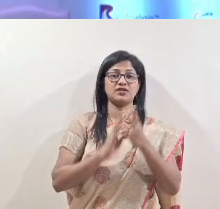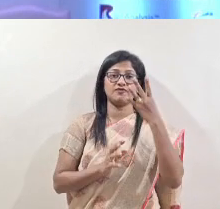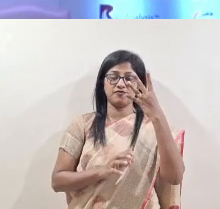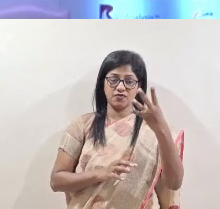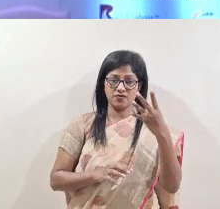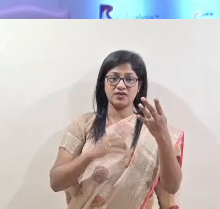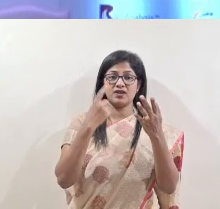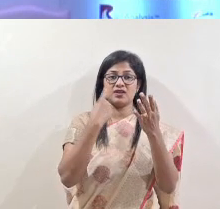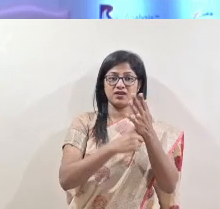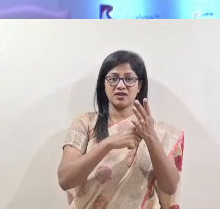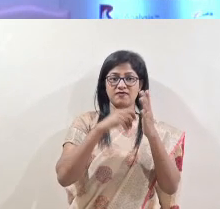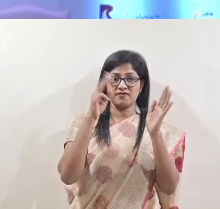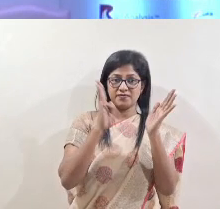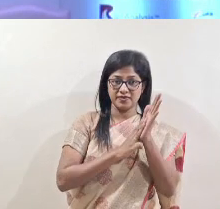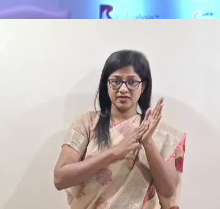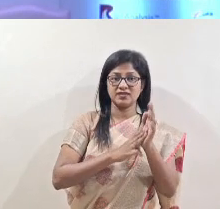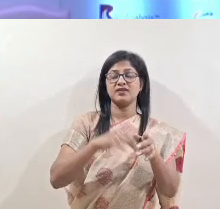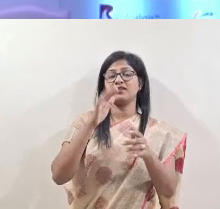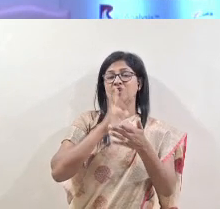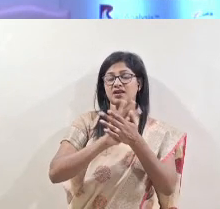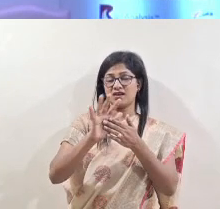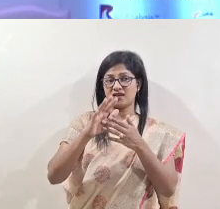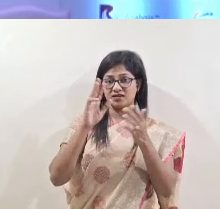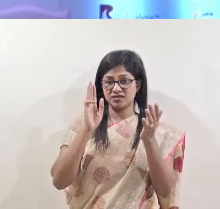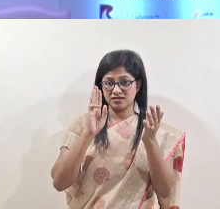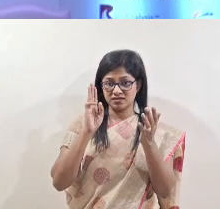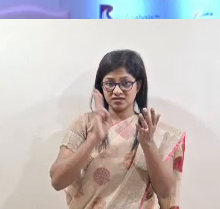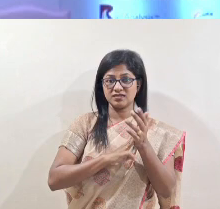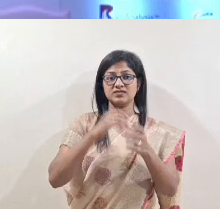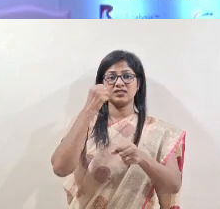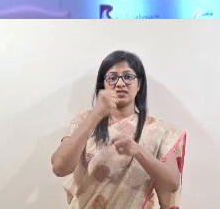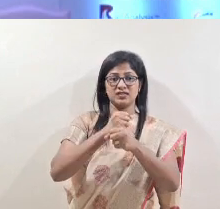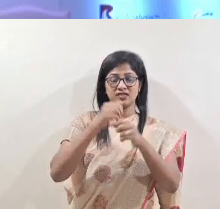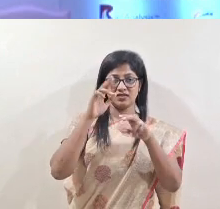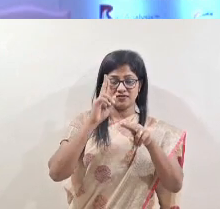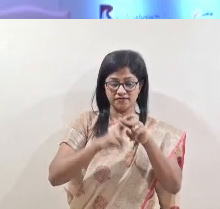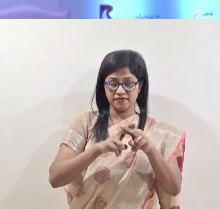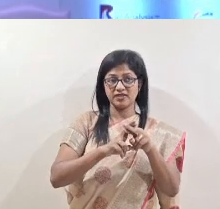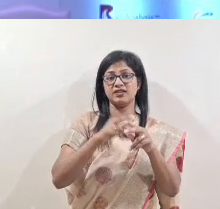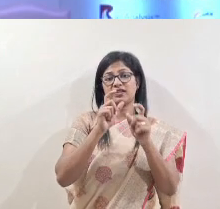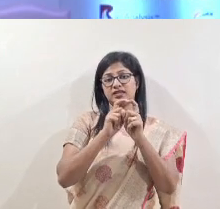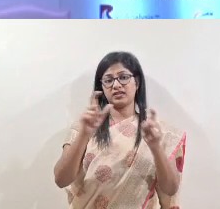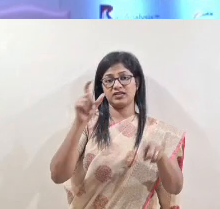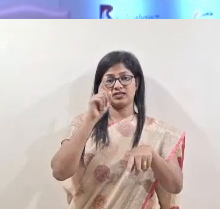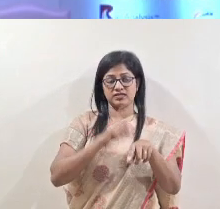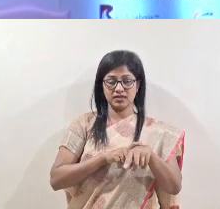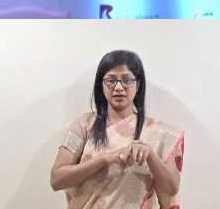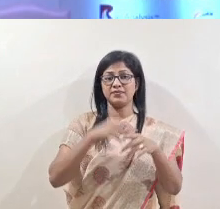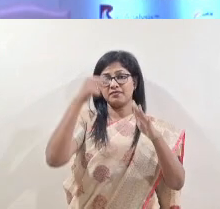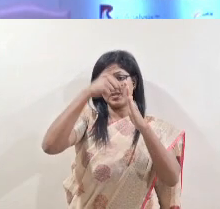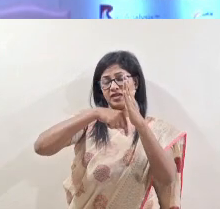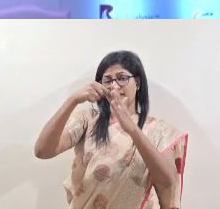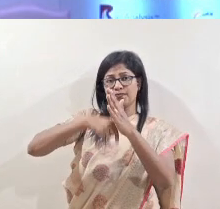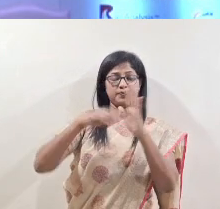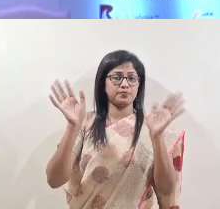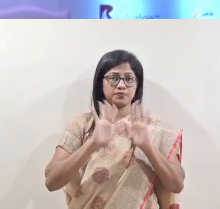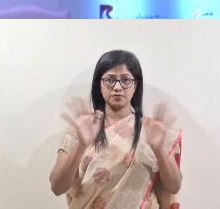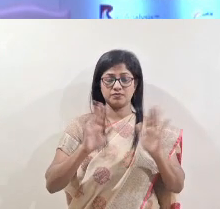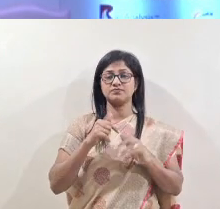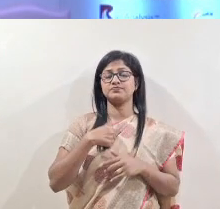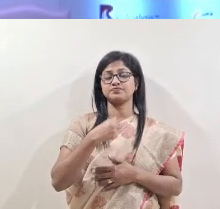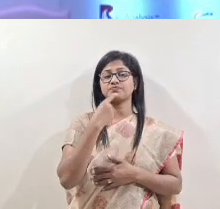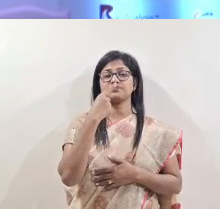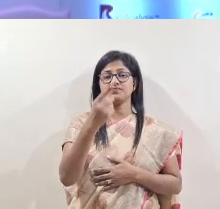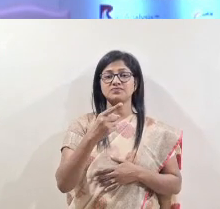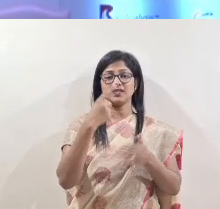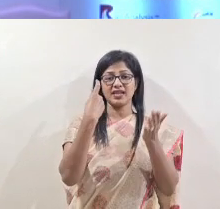method. So I will not go into detail, but just I can say here, RAF method used both accepted and rejected